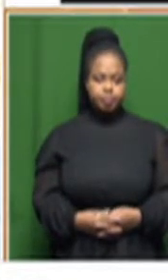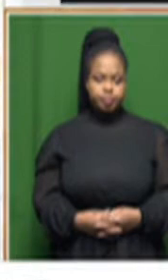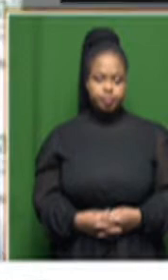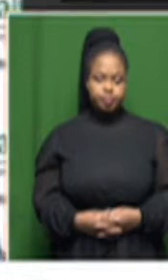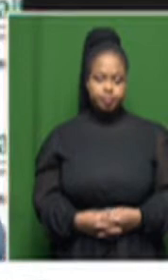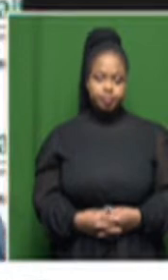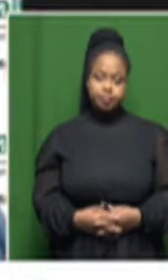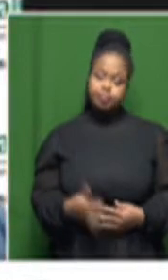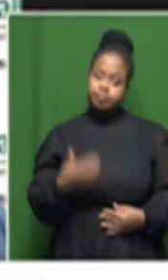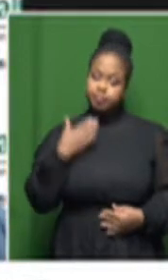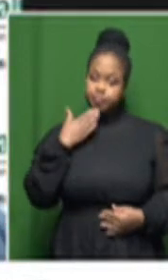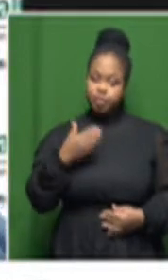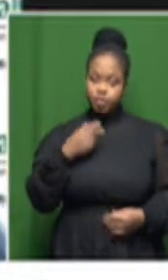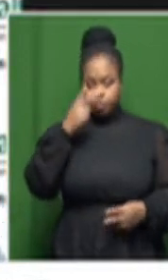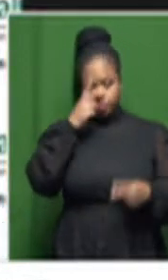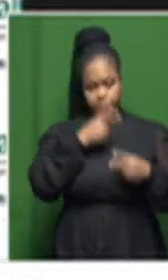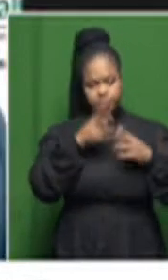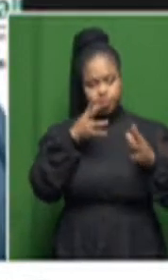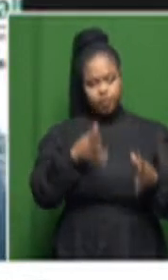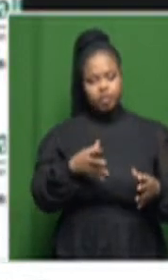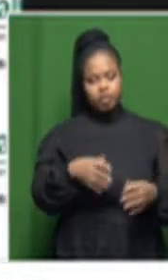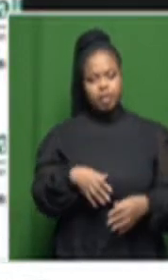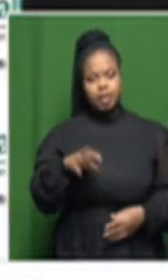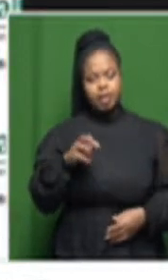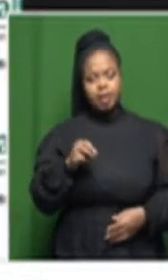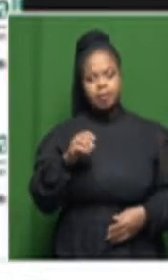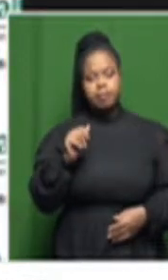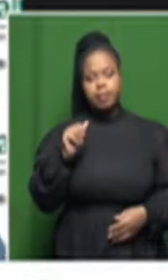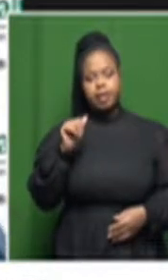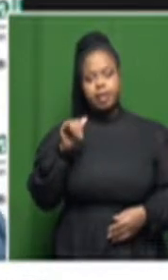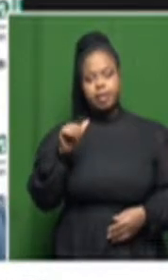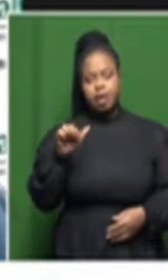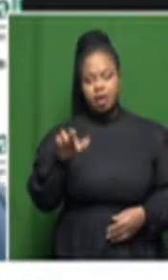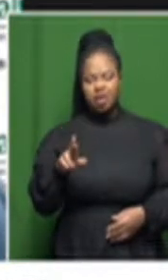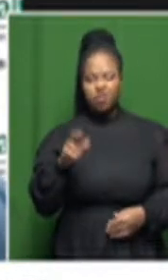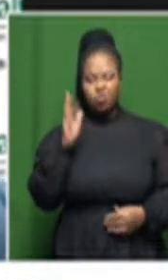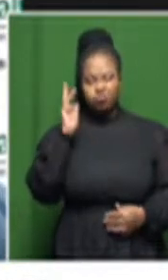Thank you, Prof. Mayor, and for your comprehensive